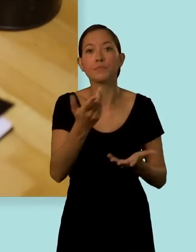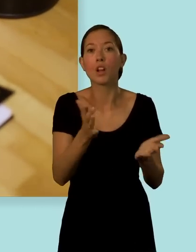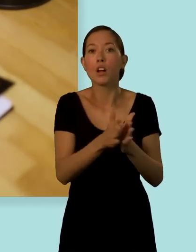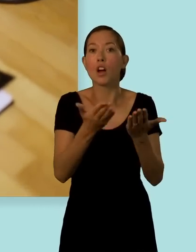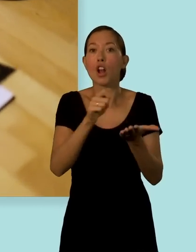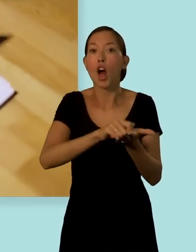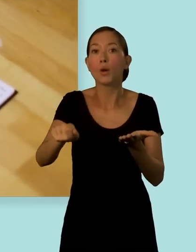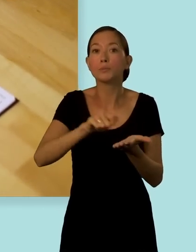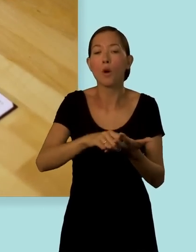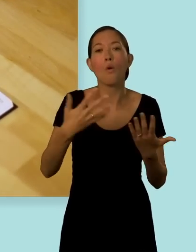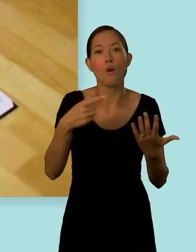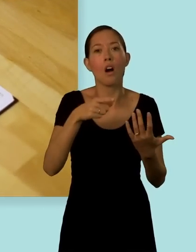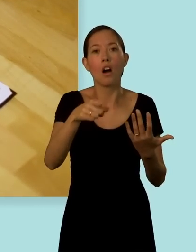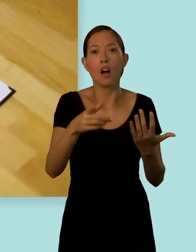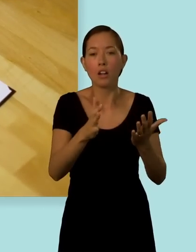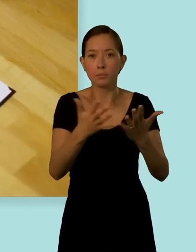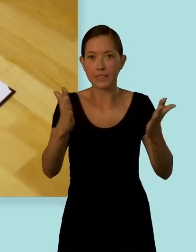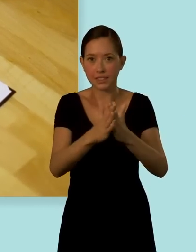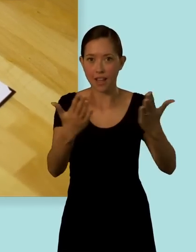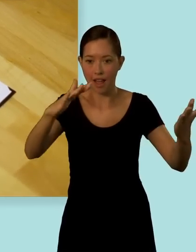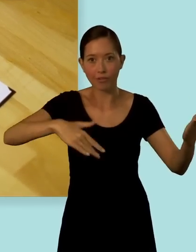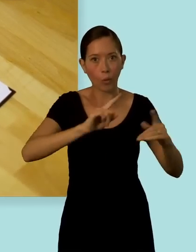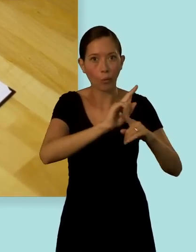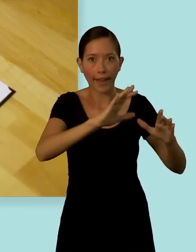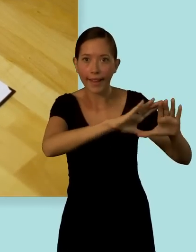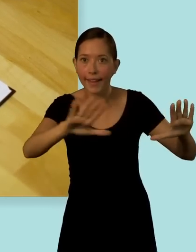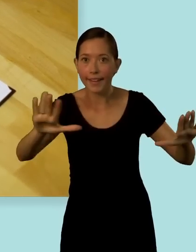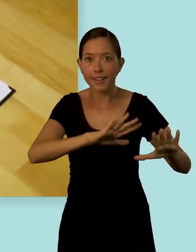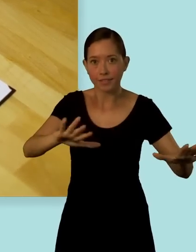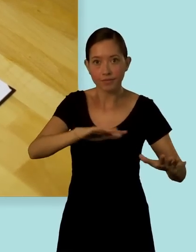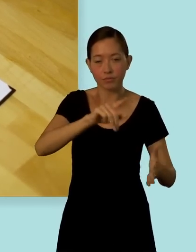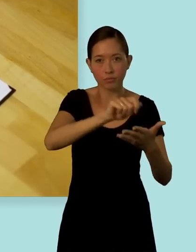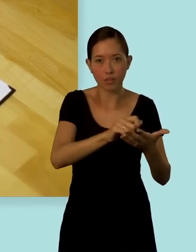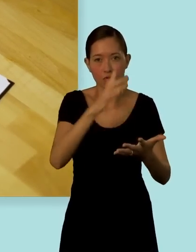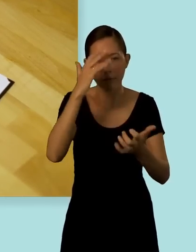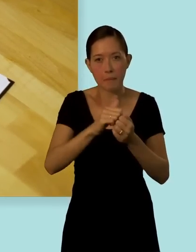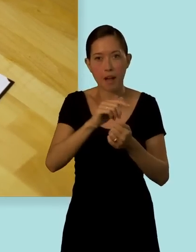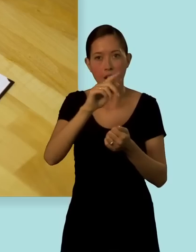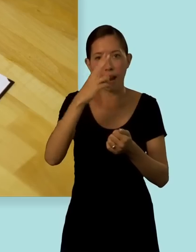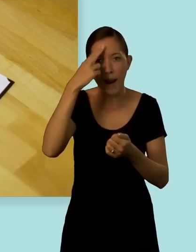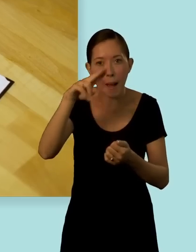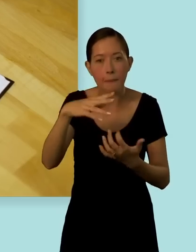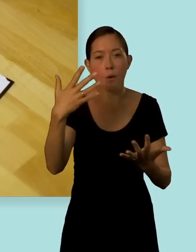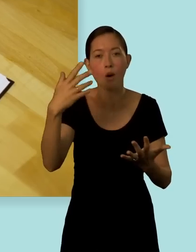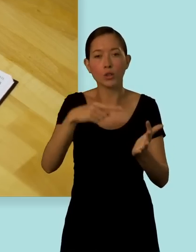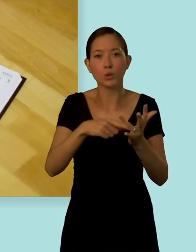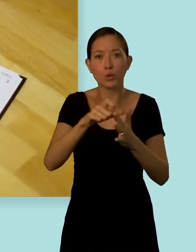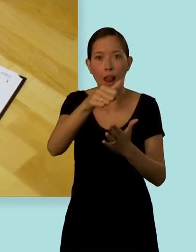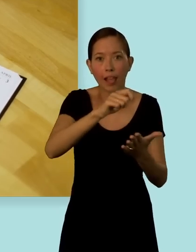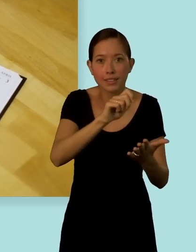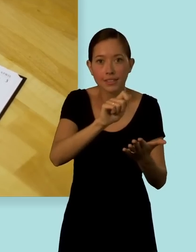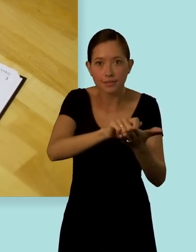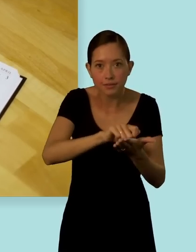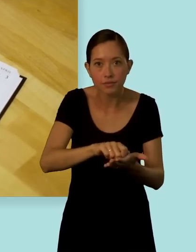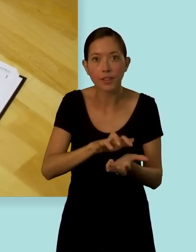Try keeping a notebook or a large week-to-view diary. Write down in it things you want to remember, like names or